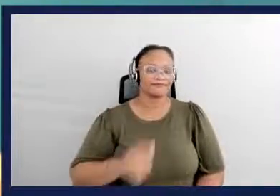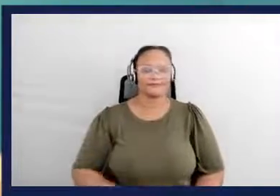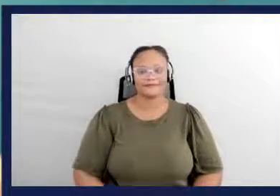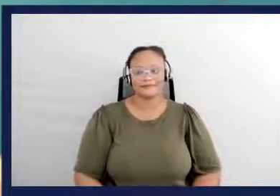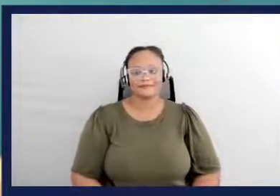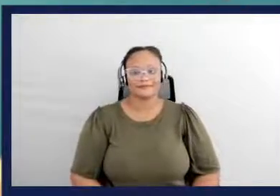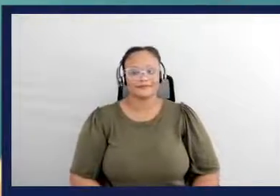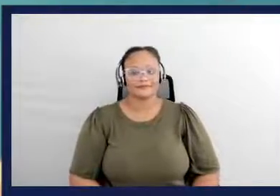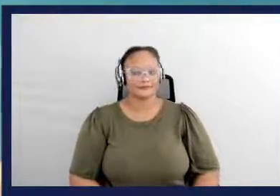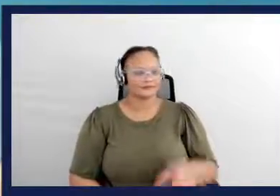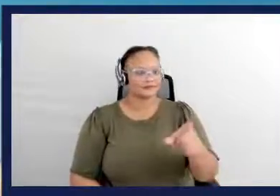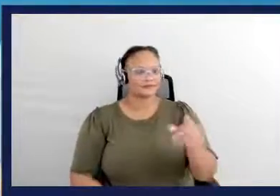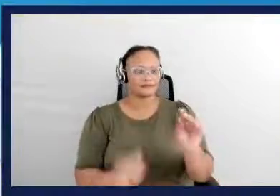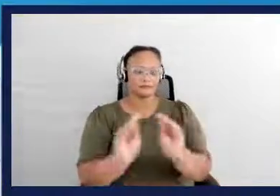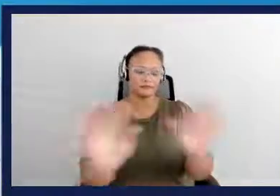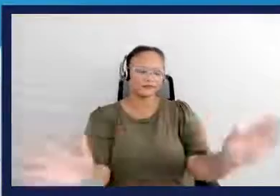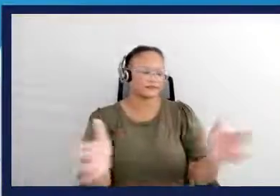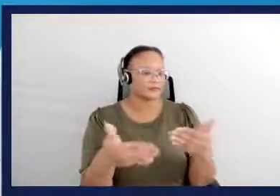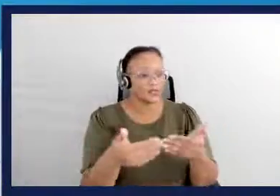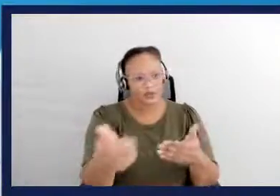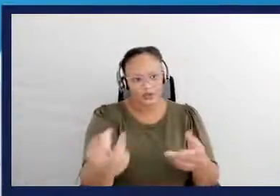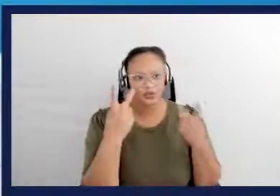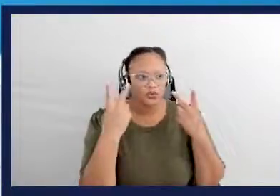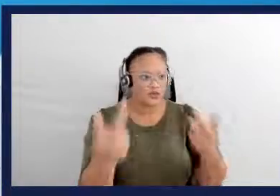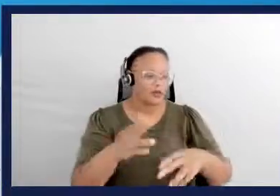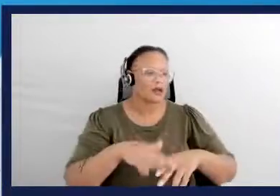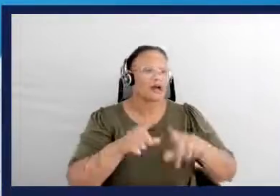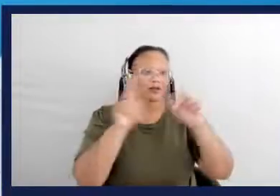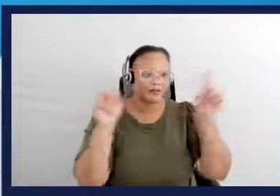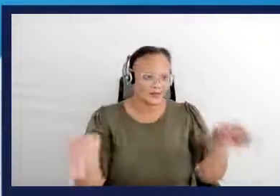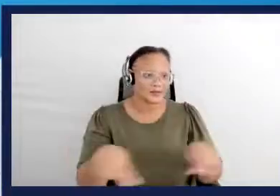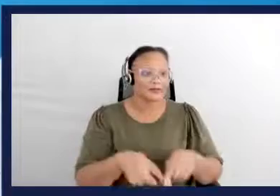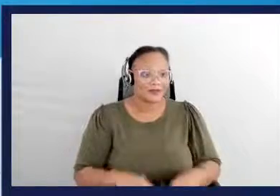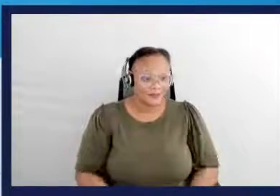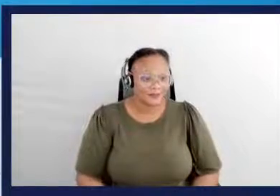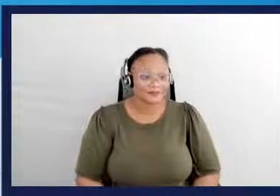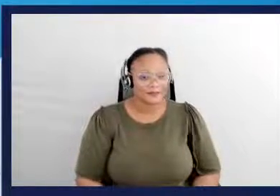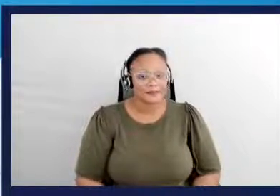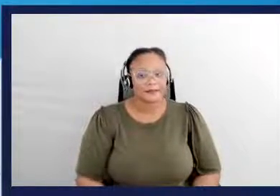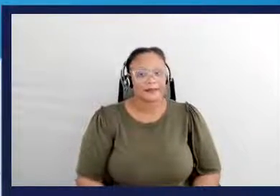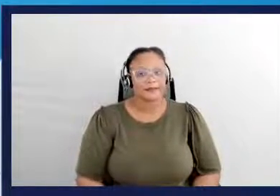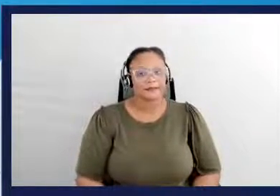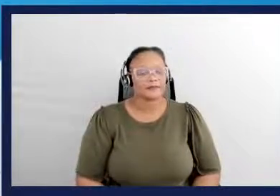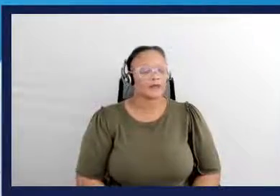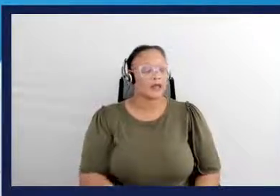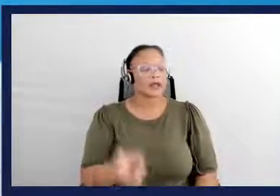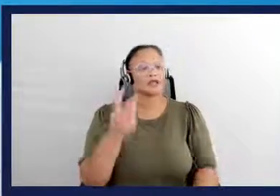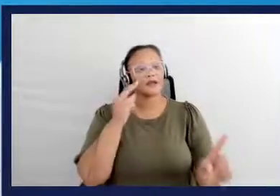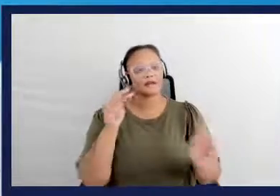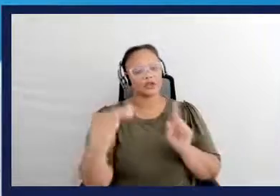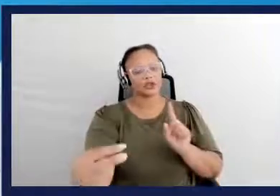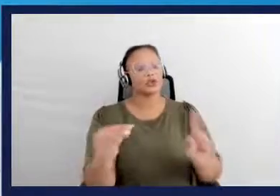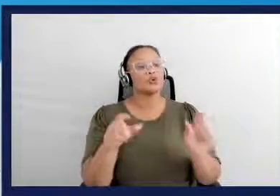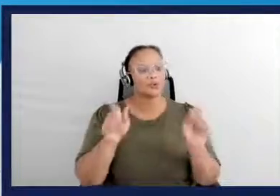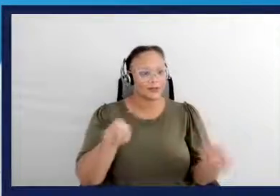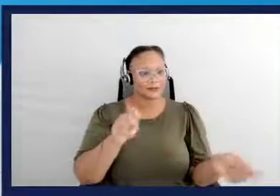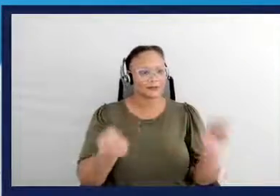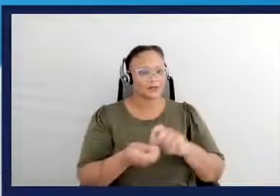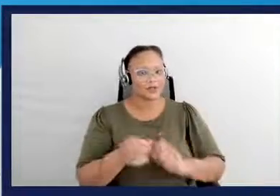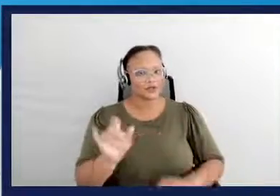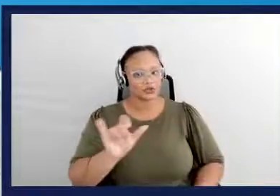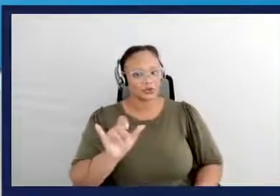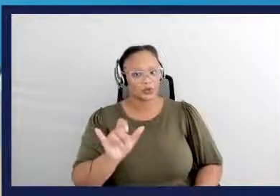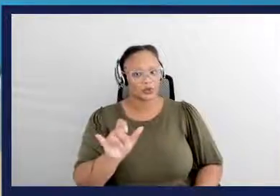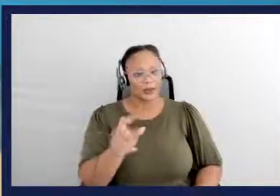load, and then it's much easier to see on the screen. They can also change the view, and that view can either be black on white,